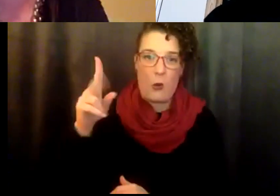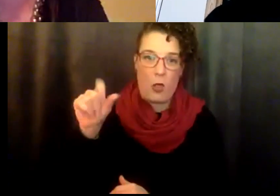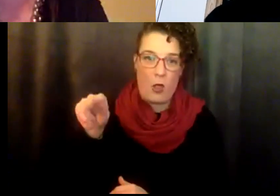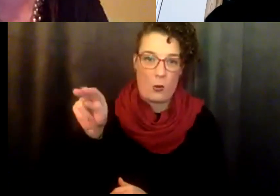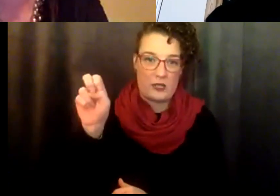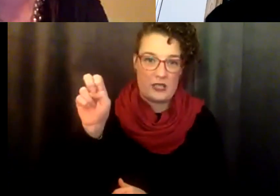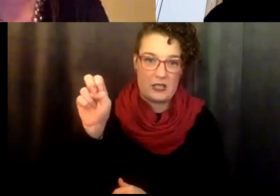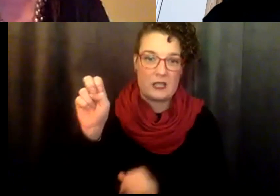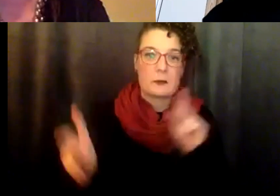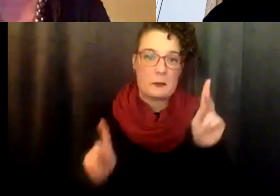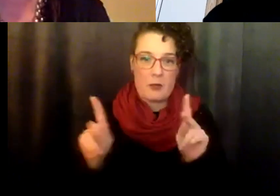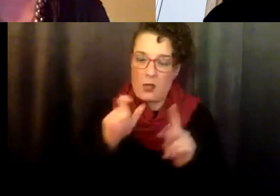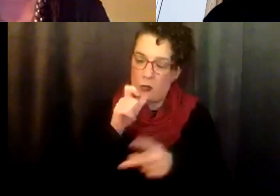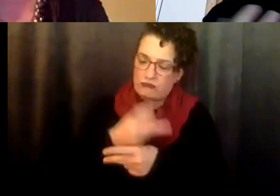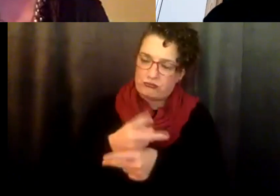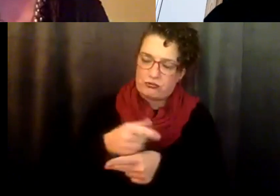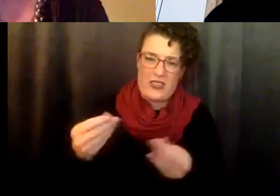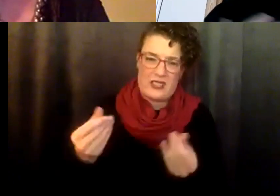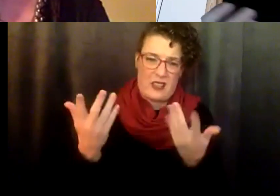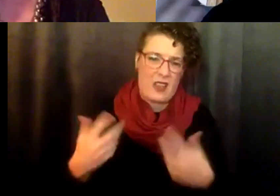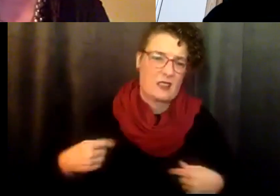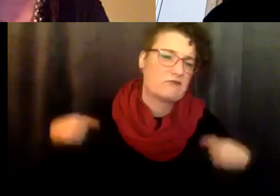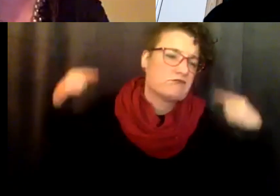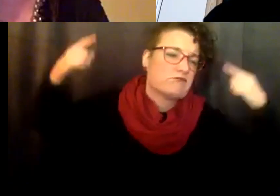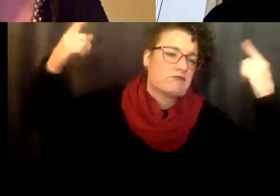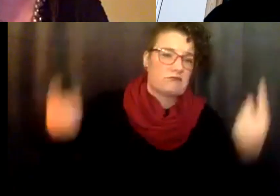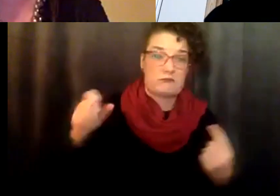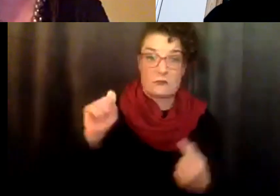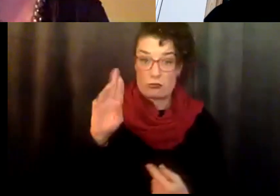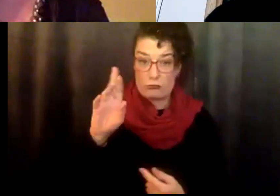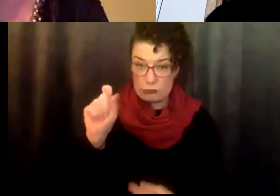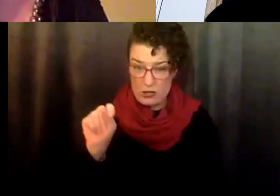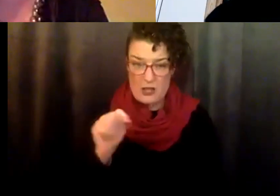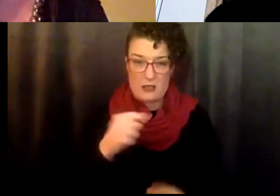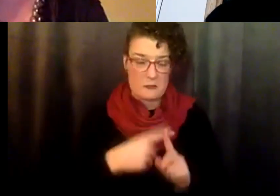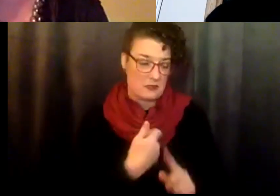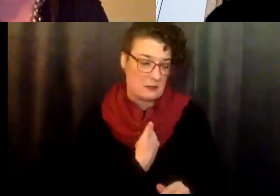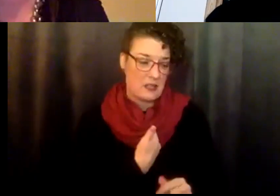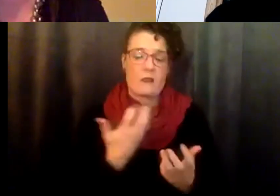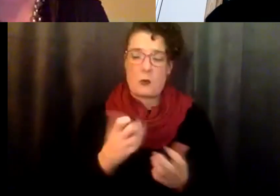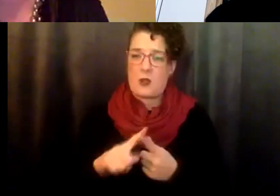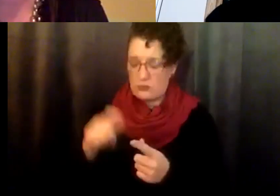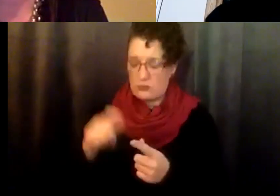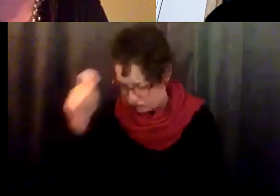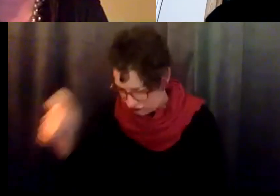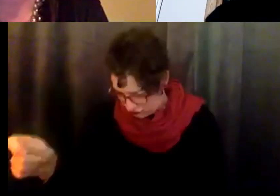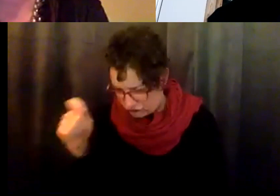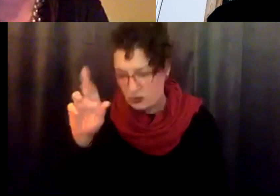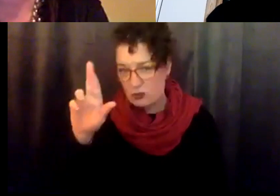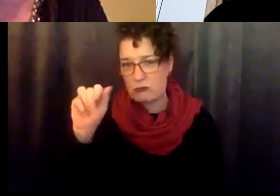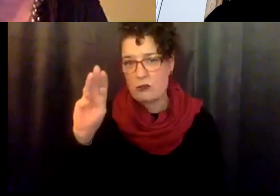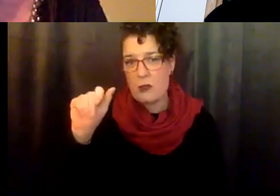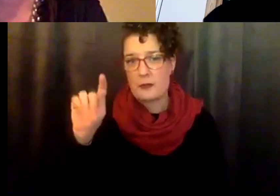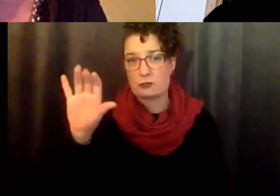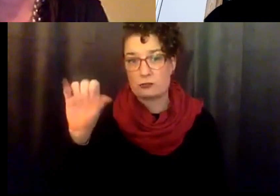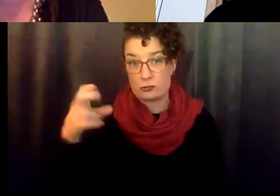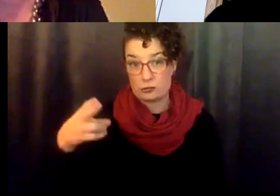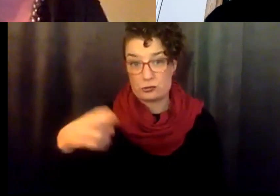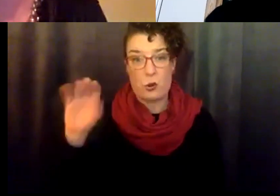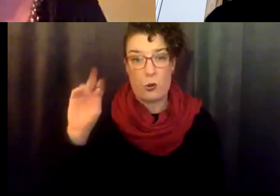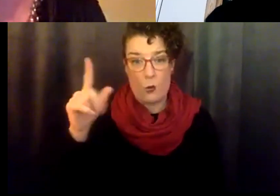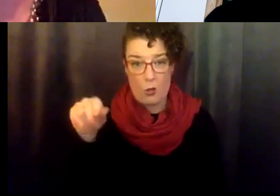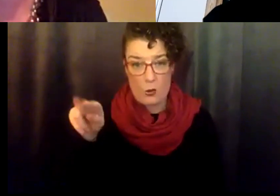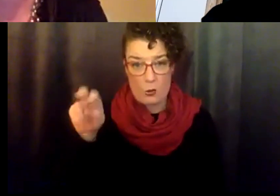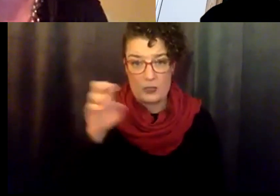the generations. Strut and myself would like to pay our respects to the Ramaytush Ohlone elders past, present,